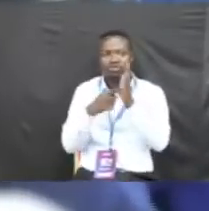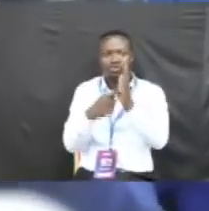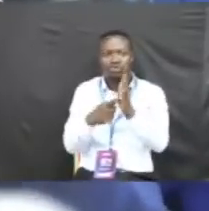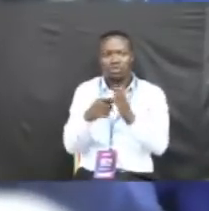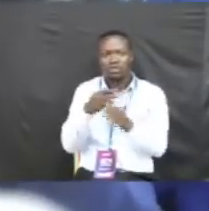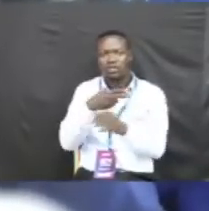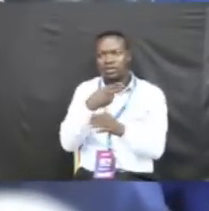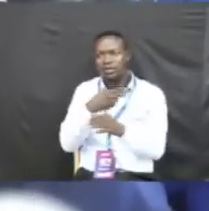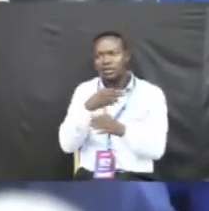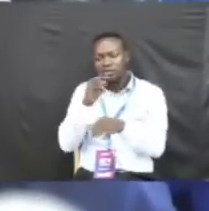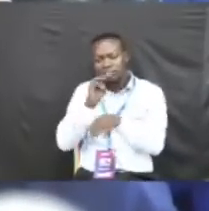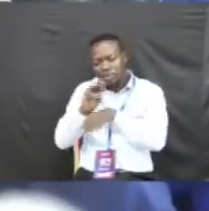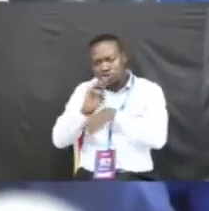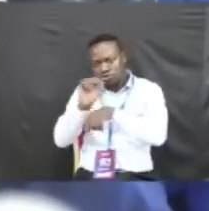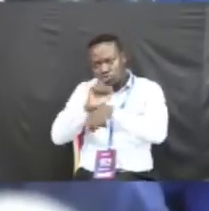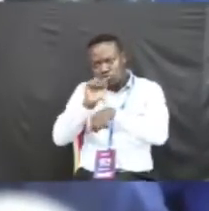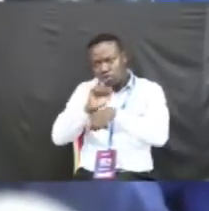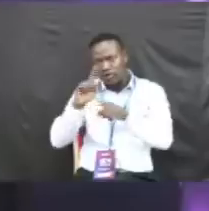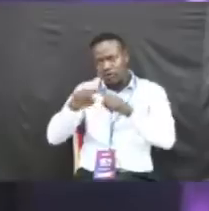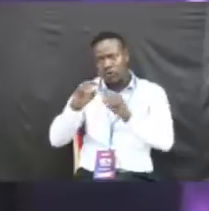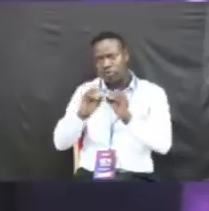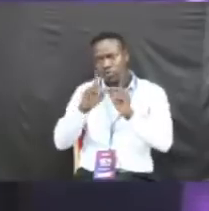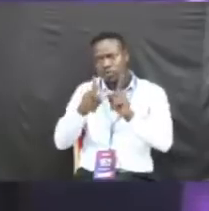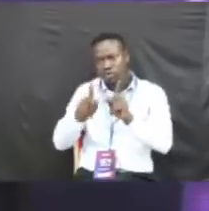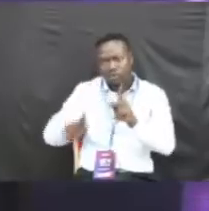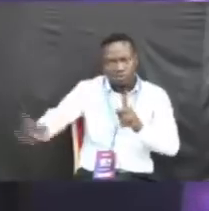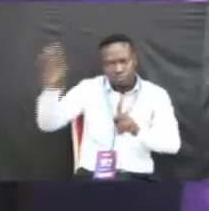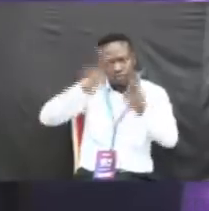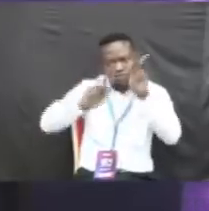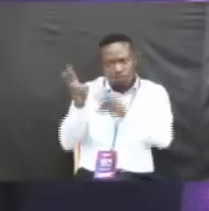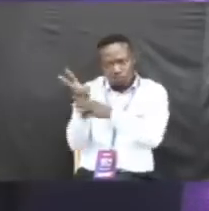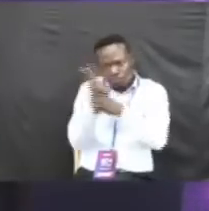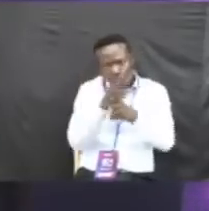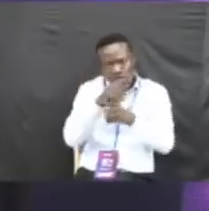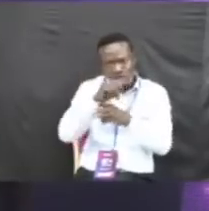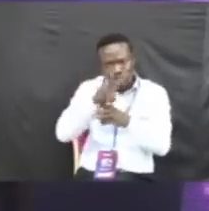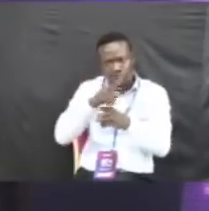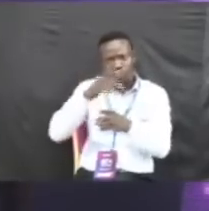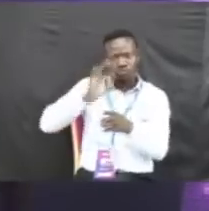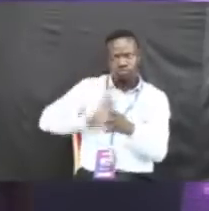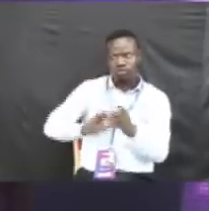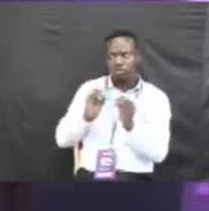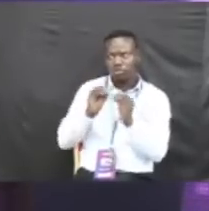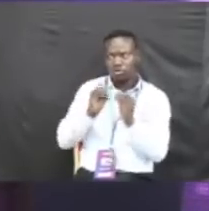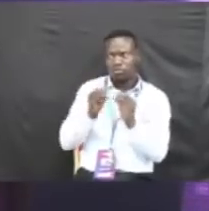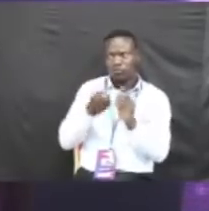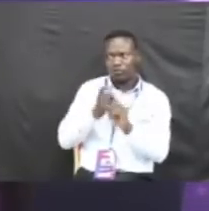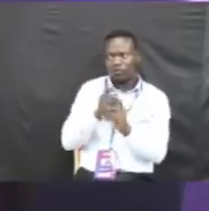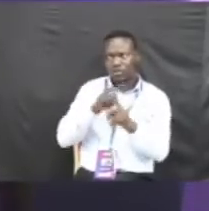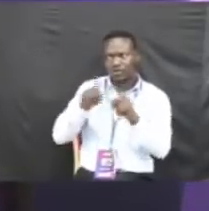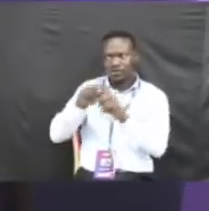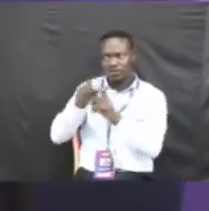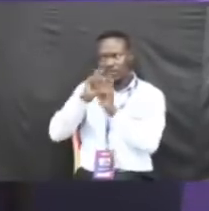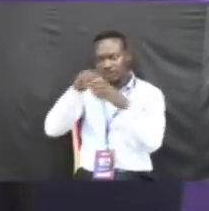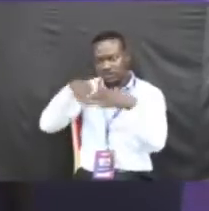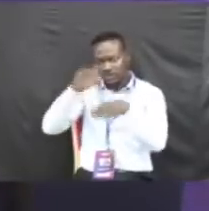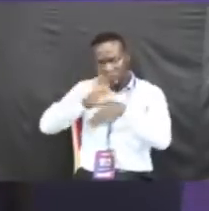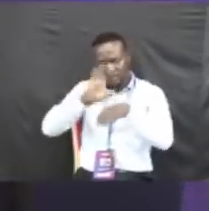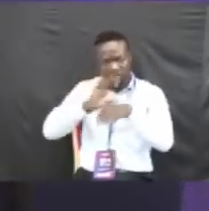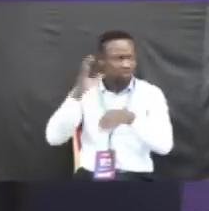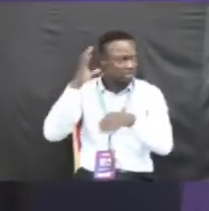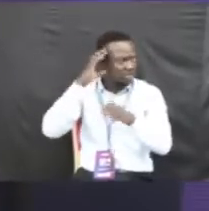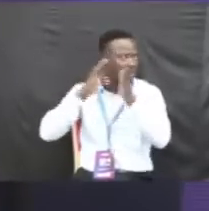ministry giving opportunity to viewers to benefit from the different gifts in the church by hearing God's